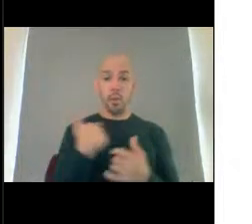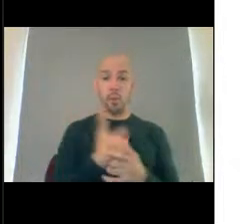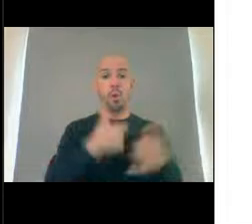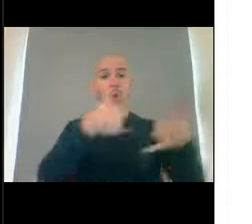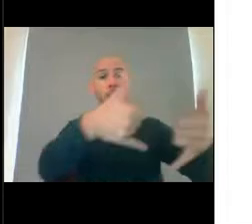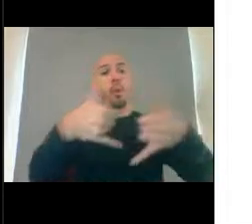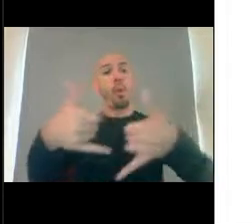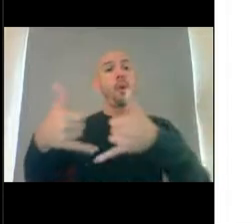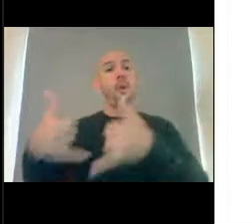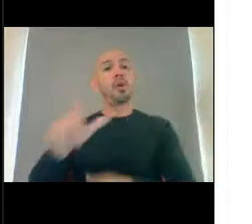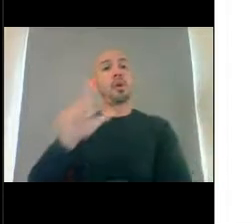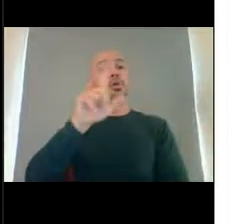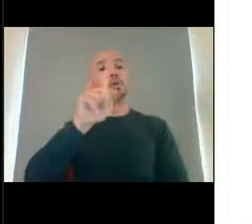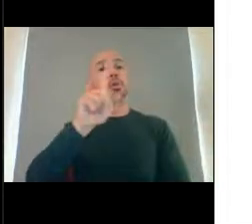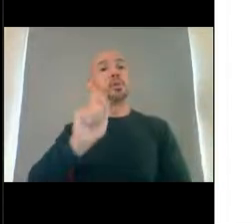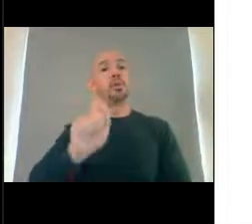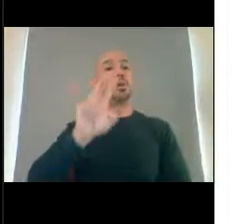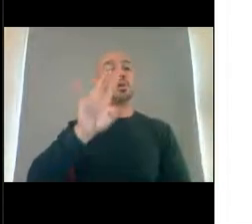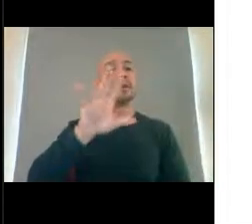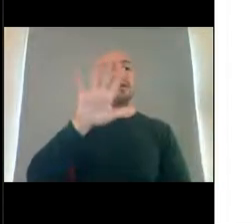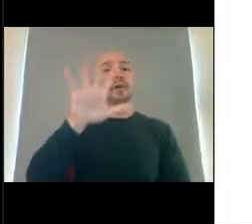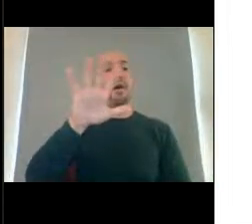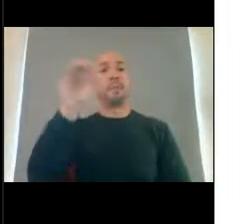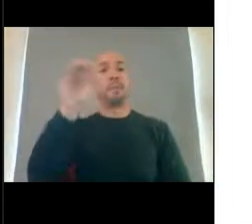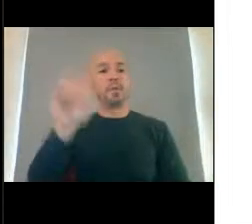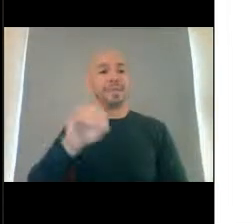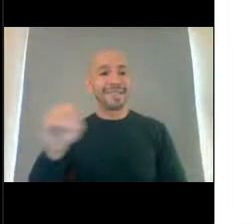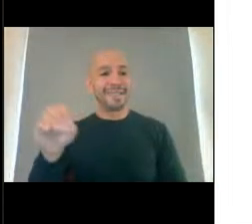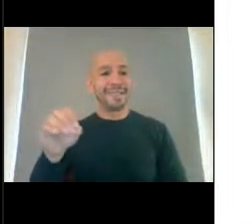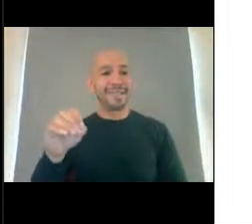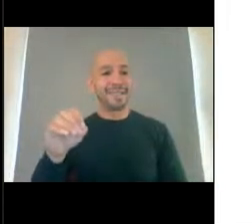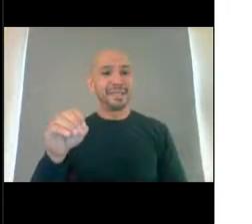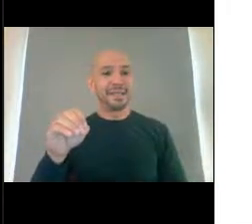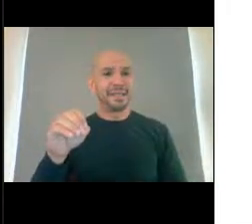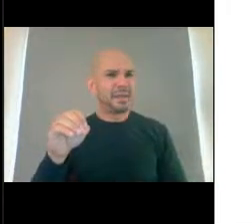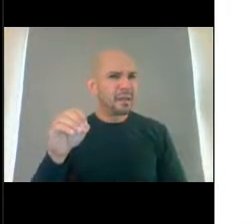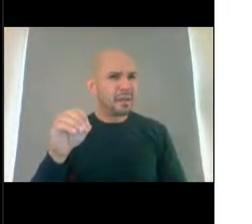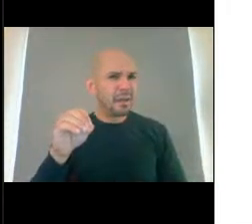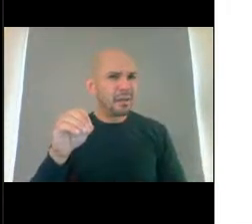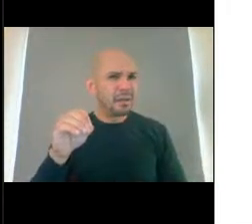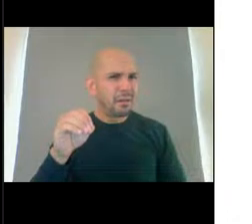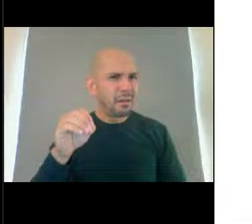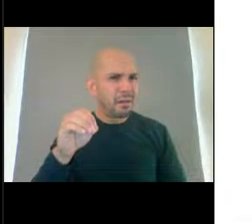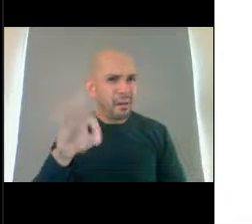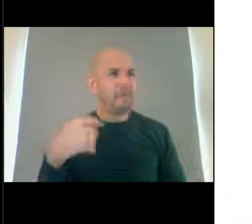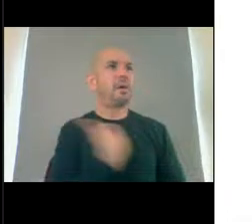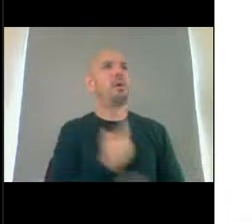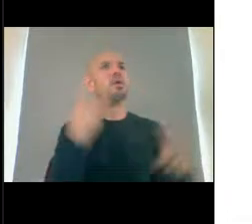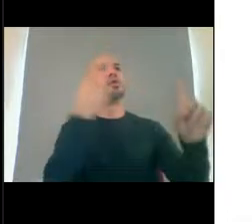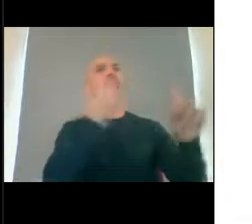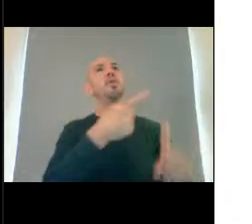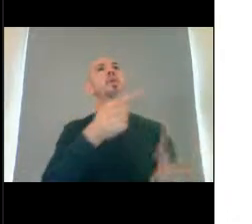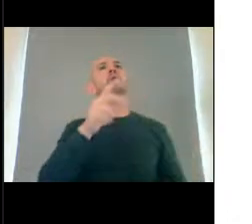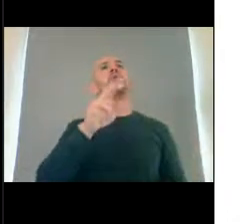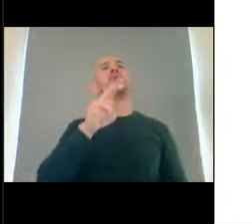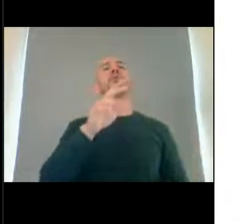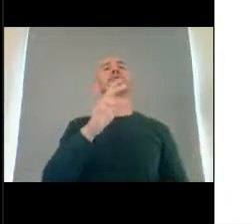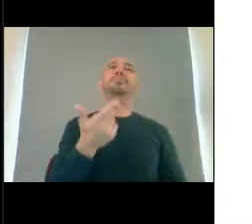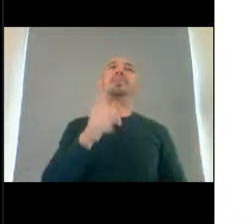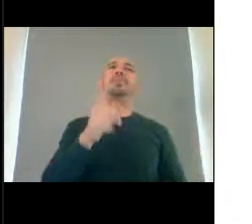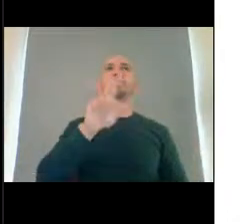21.75 of our uh meeting our goal at 21.75 so we're not there